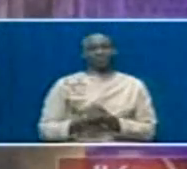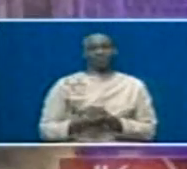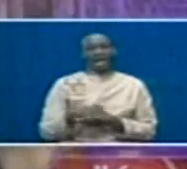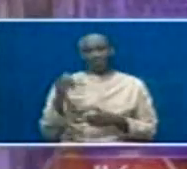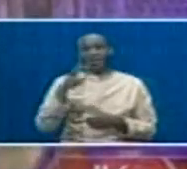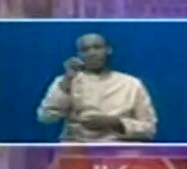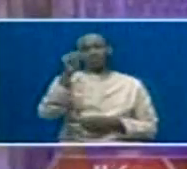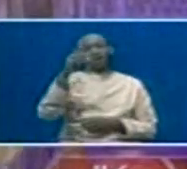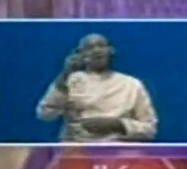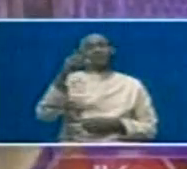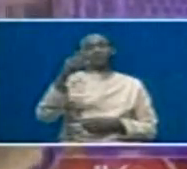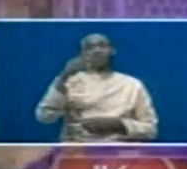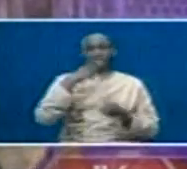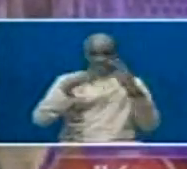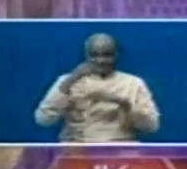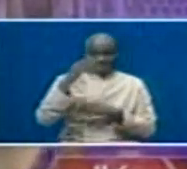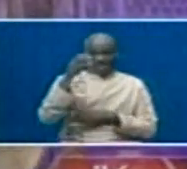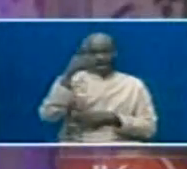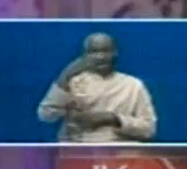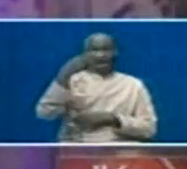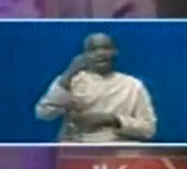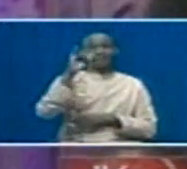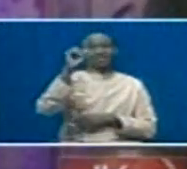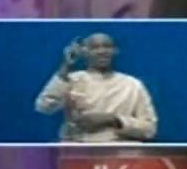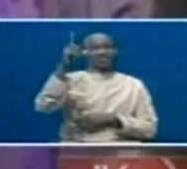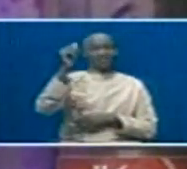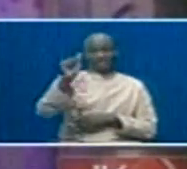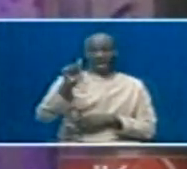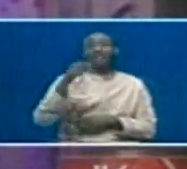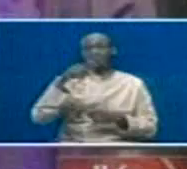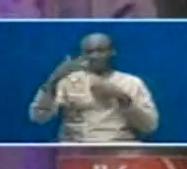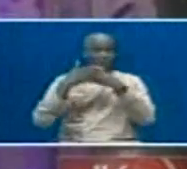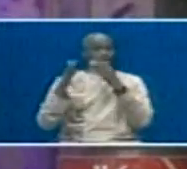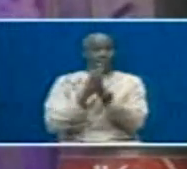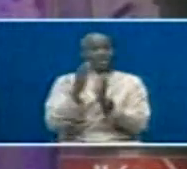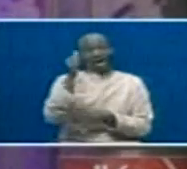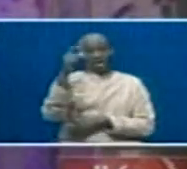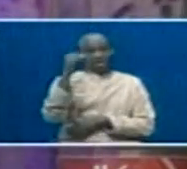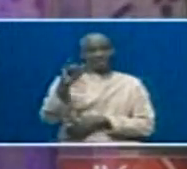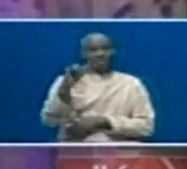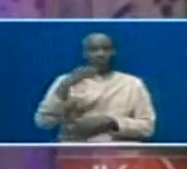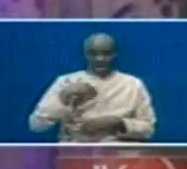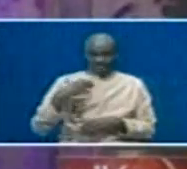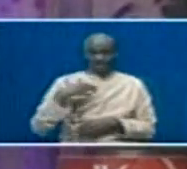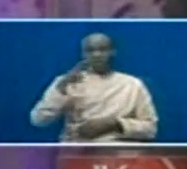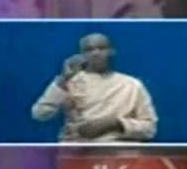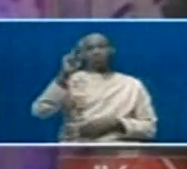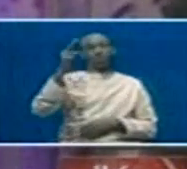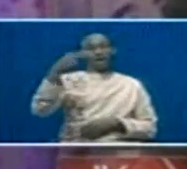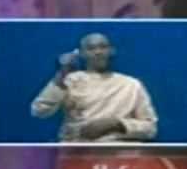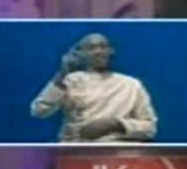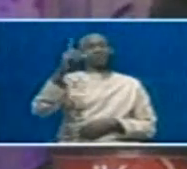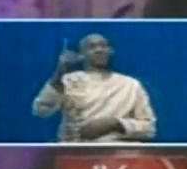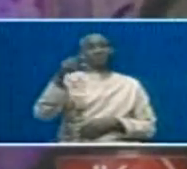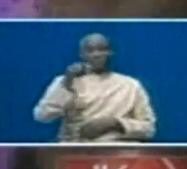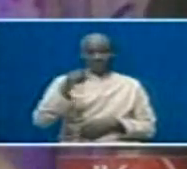Muhammad Haider, Professor Haider, very close to Ali. There is Muhammad Abdurrahman Ali,